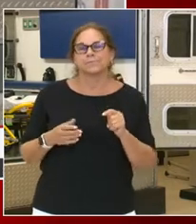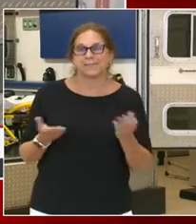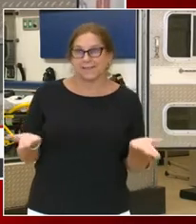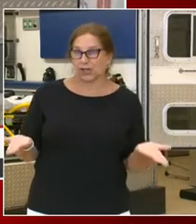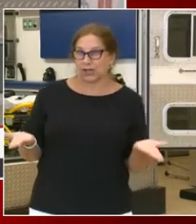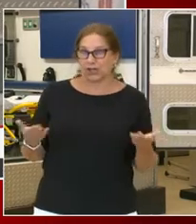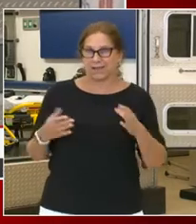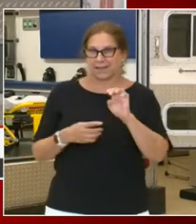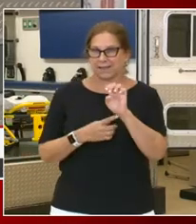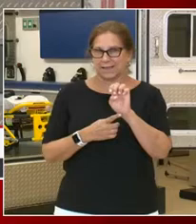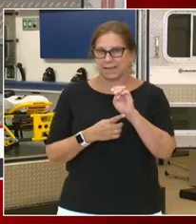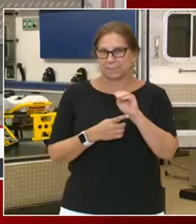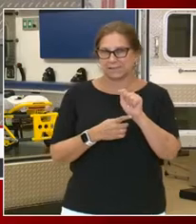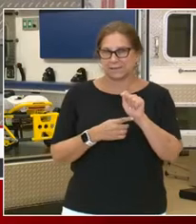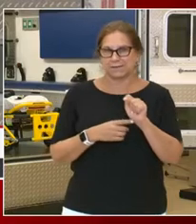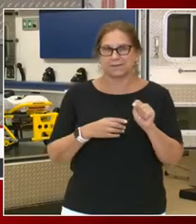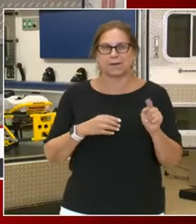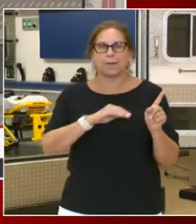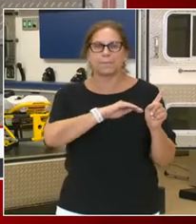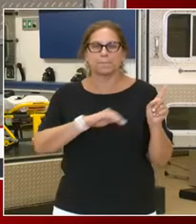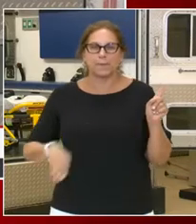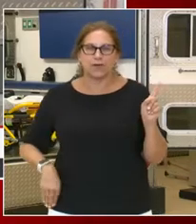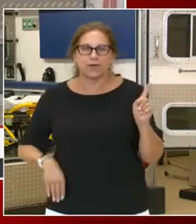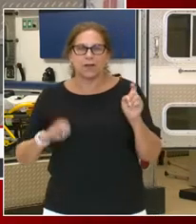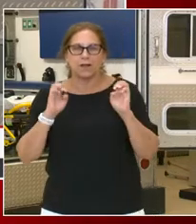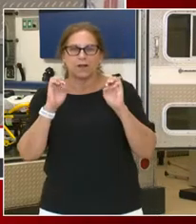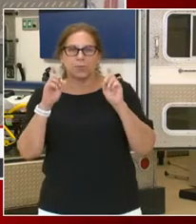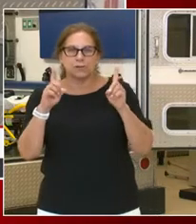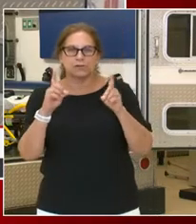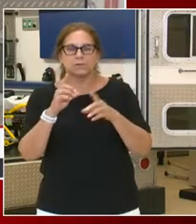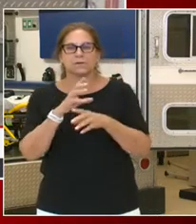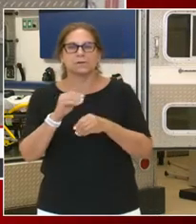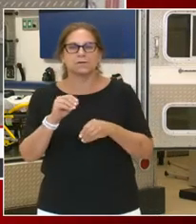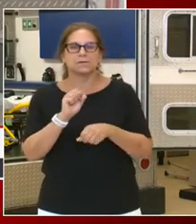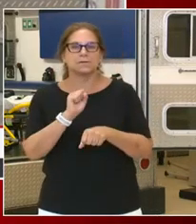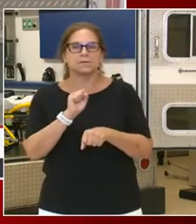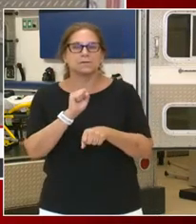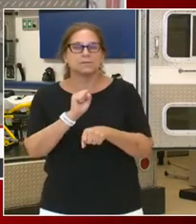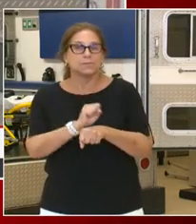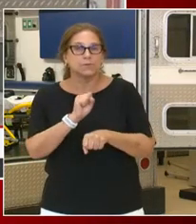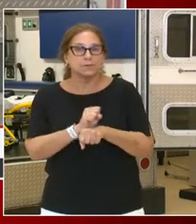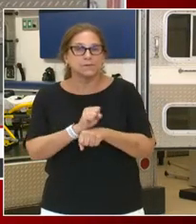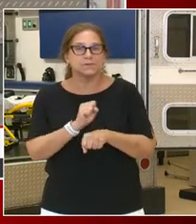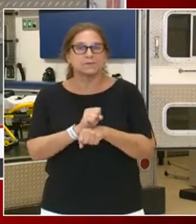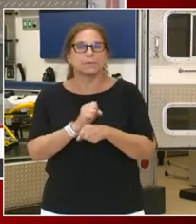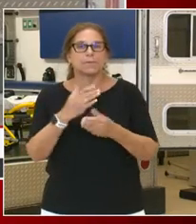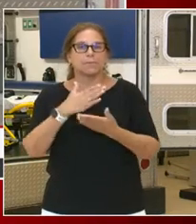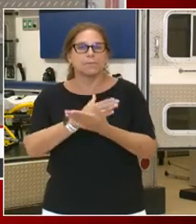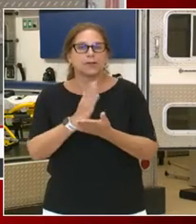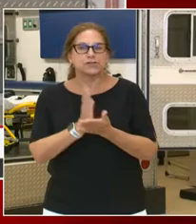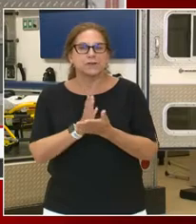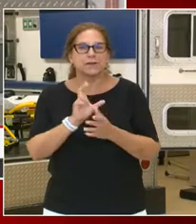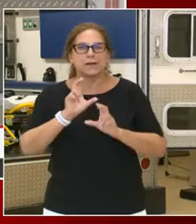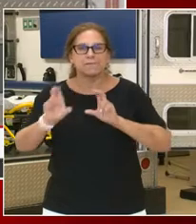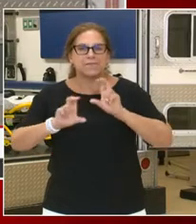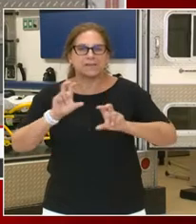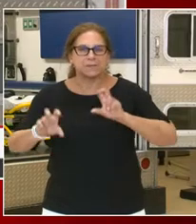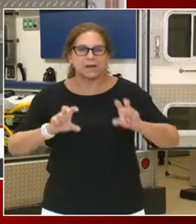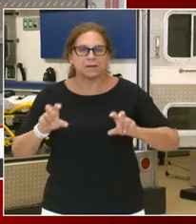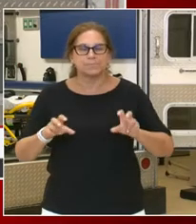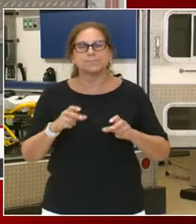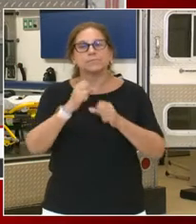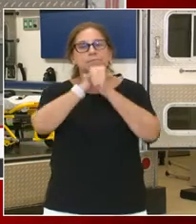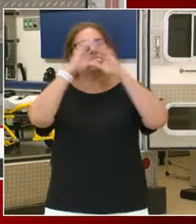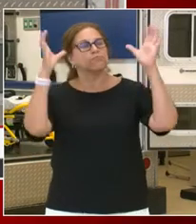and career job creation budget is thinking about ways that we reimagine our schools and offer